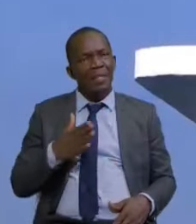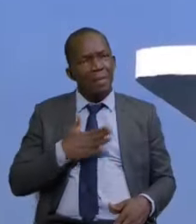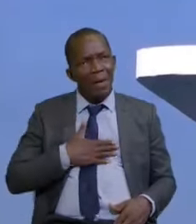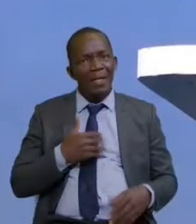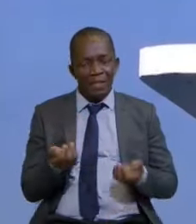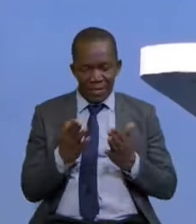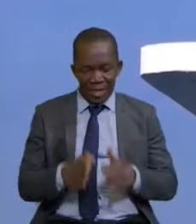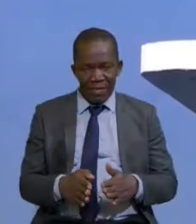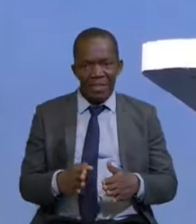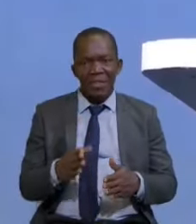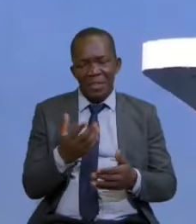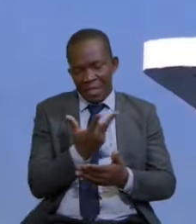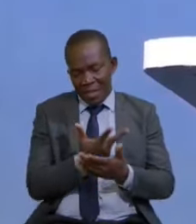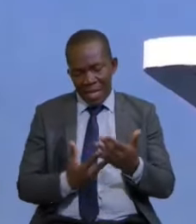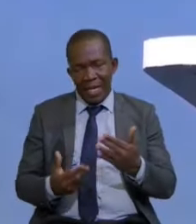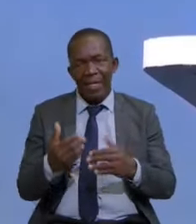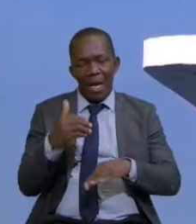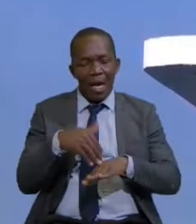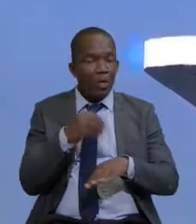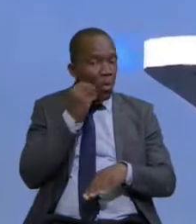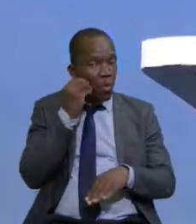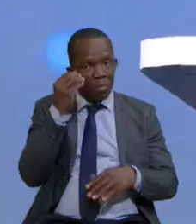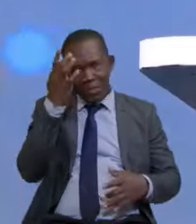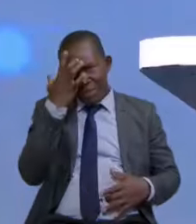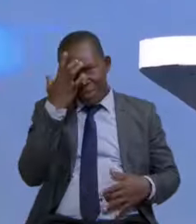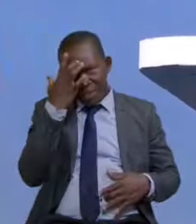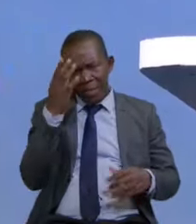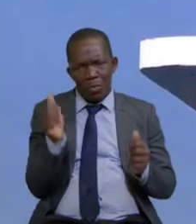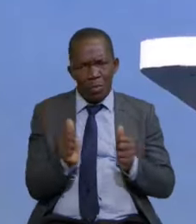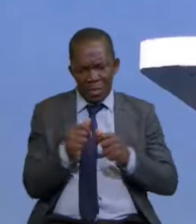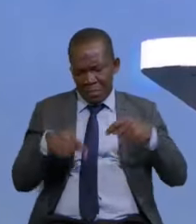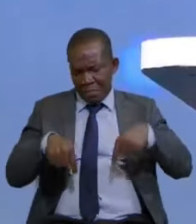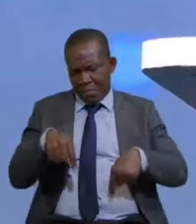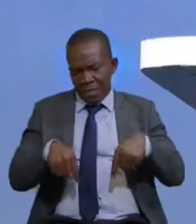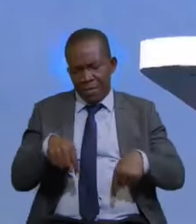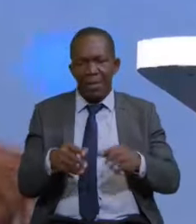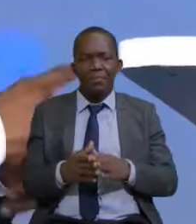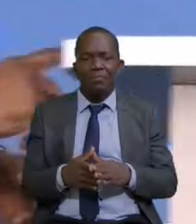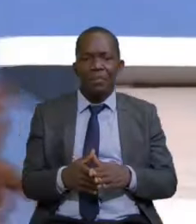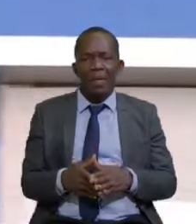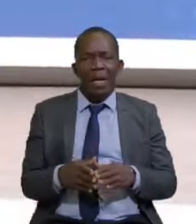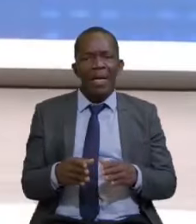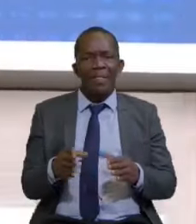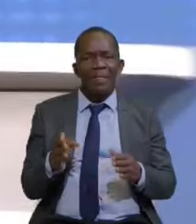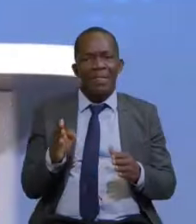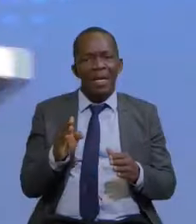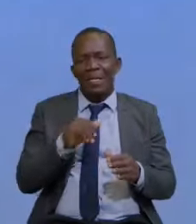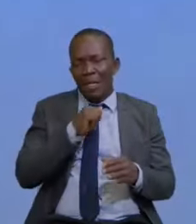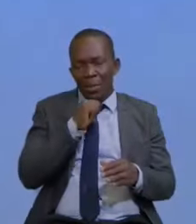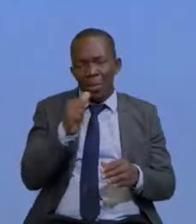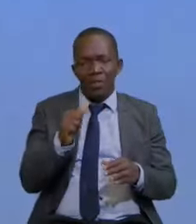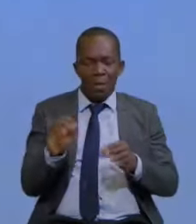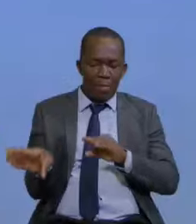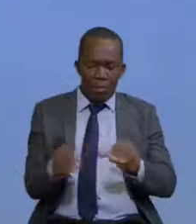sick of paralysis, and was totally impotent, could not stand, could not do